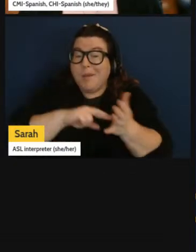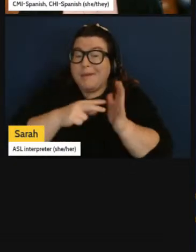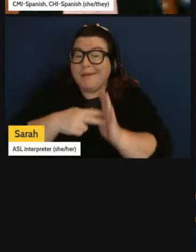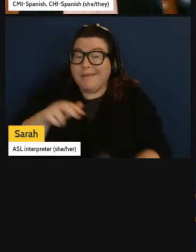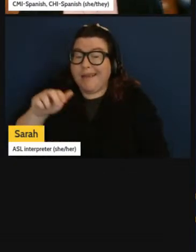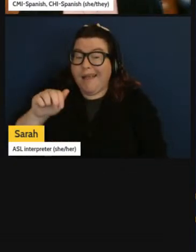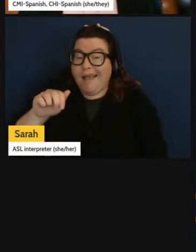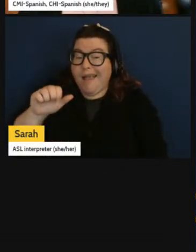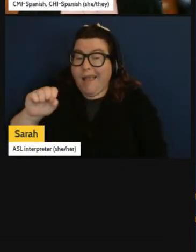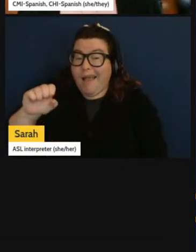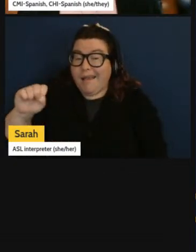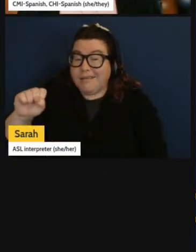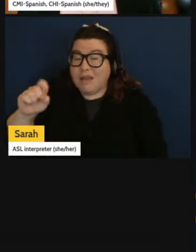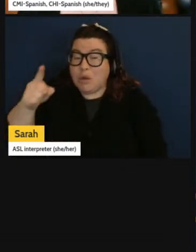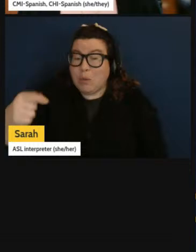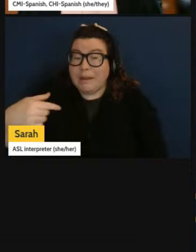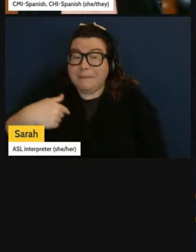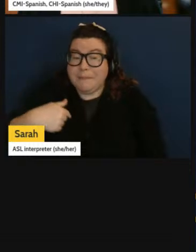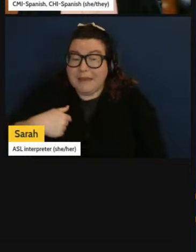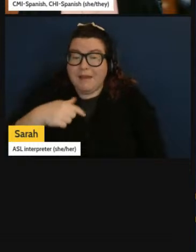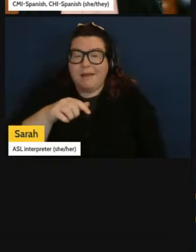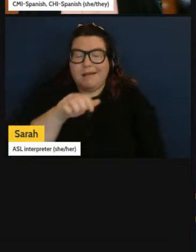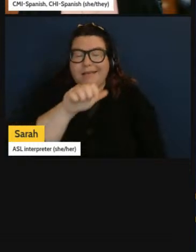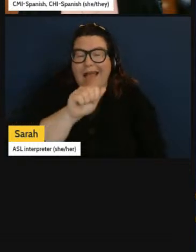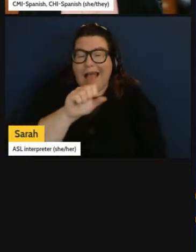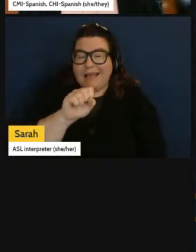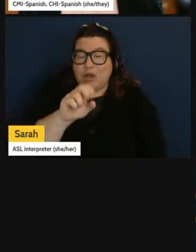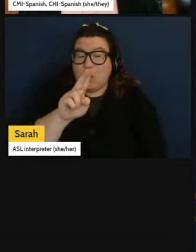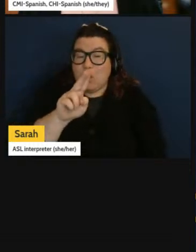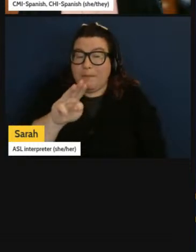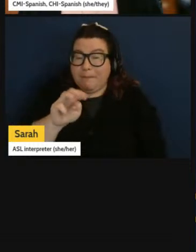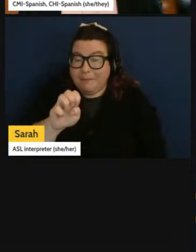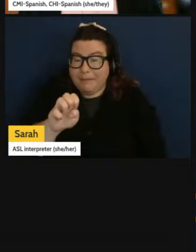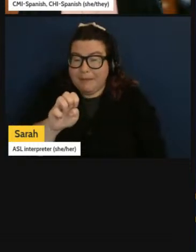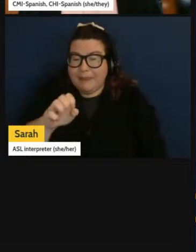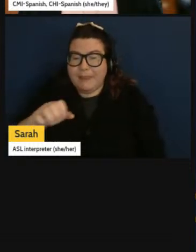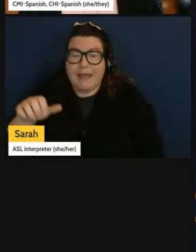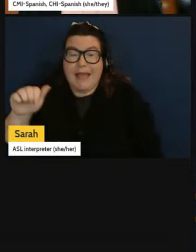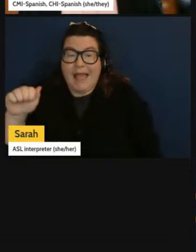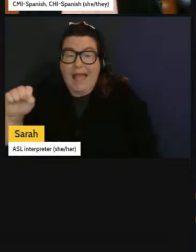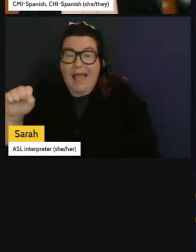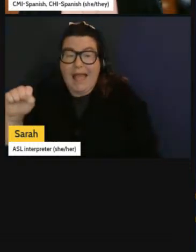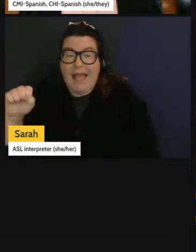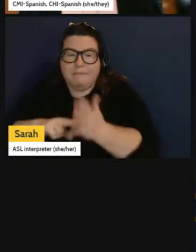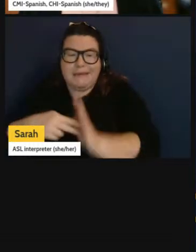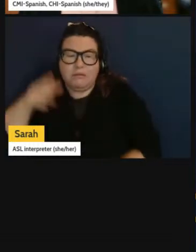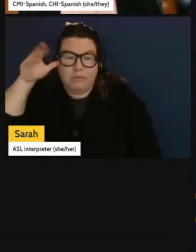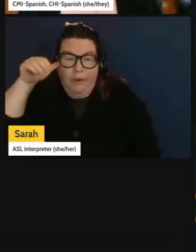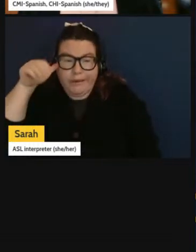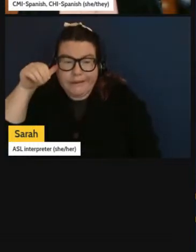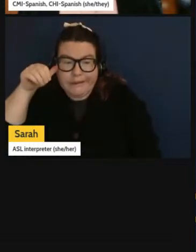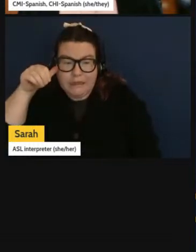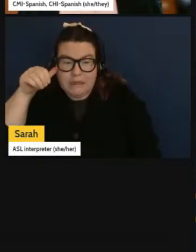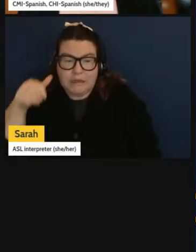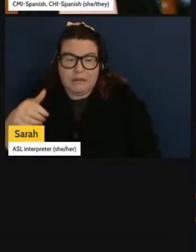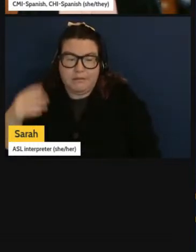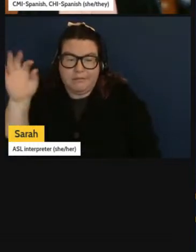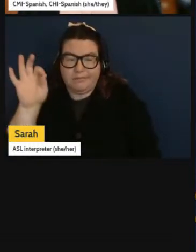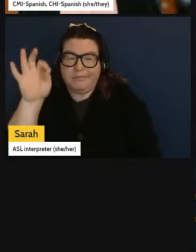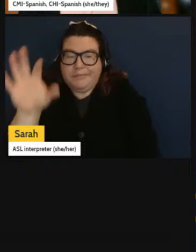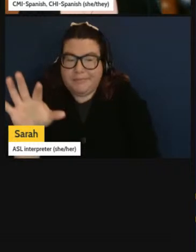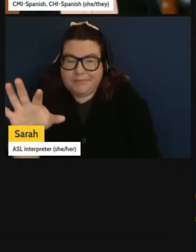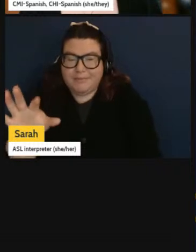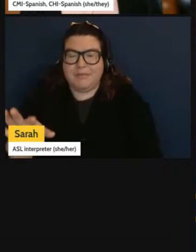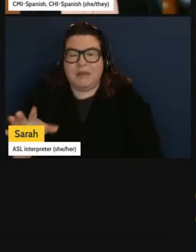me. So an ass is another word for donkey. Just putting that out there. Anyways, what a lot of folks